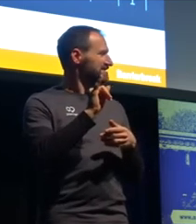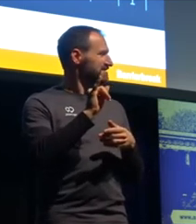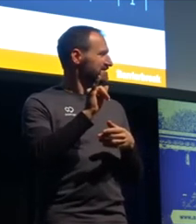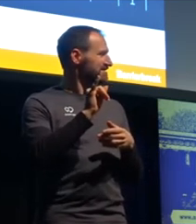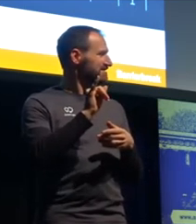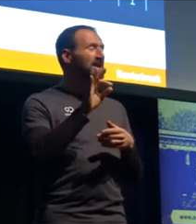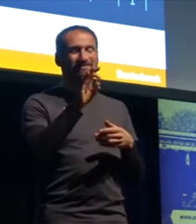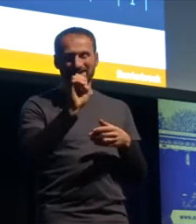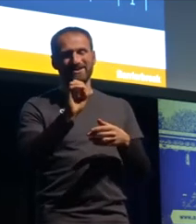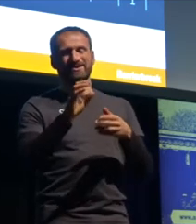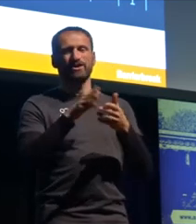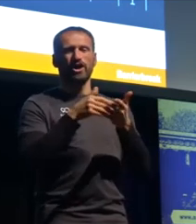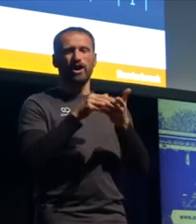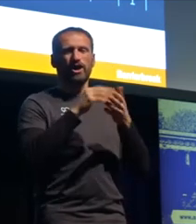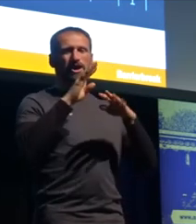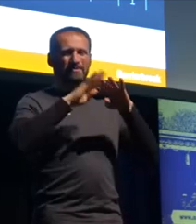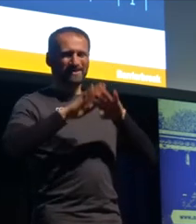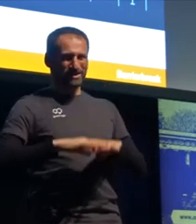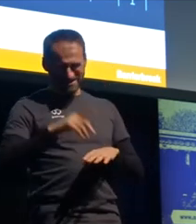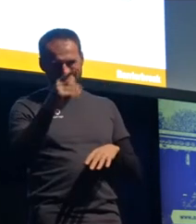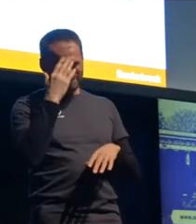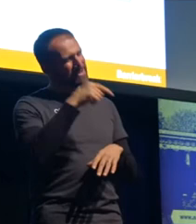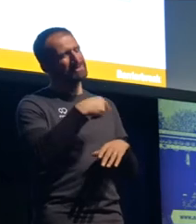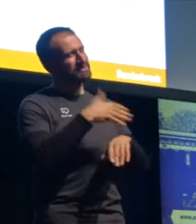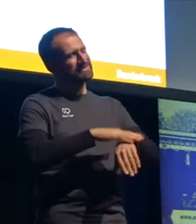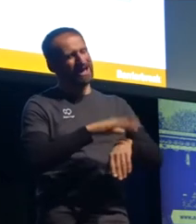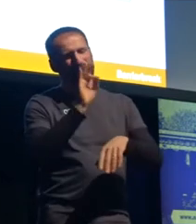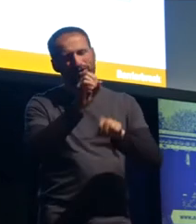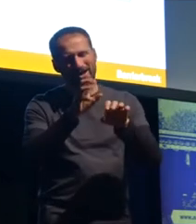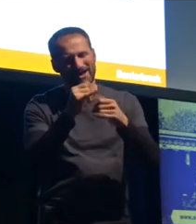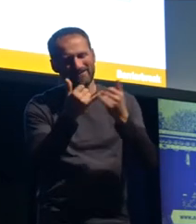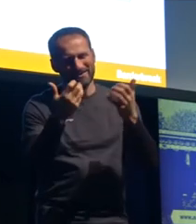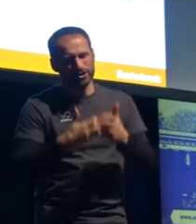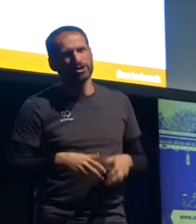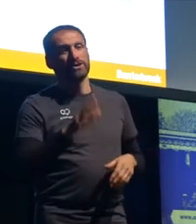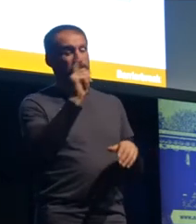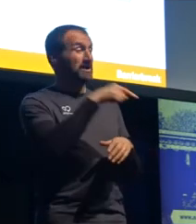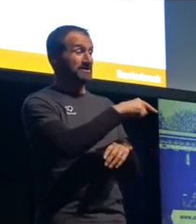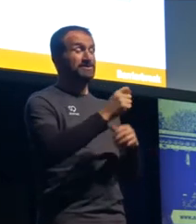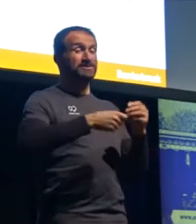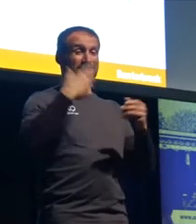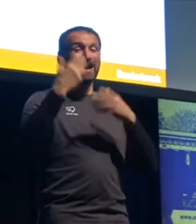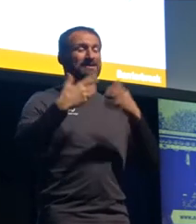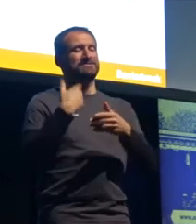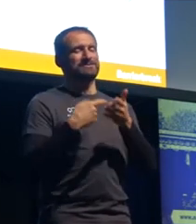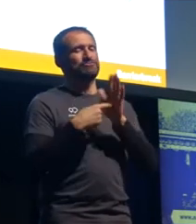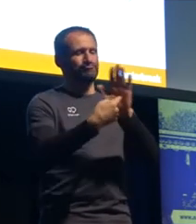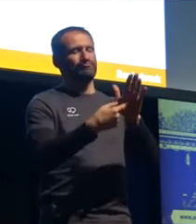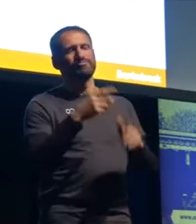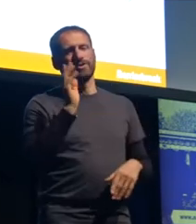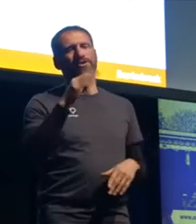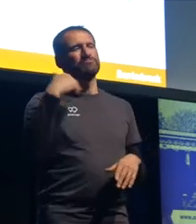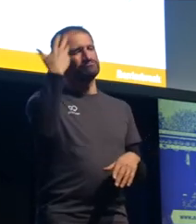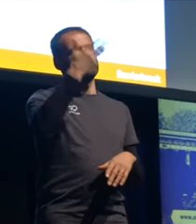don't really have that much time to explain that over here. But I'll be sharing these slides, and you know, I'll be sharing some links to some really